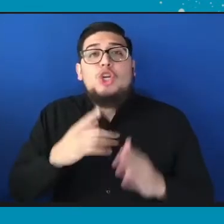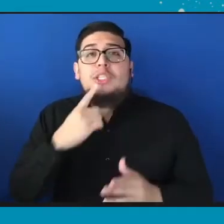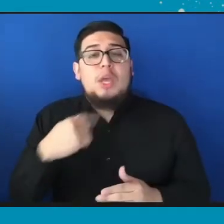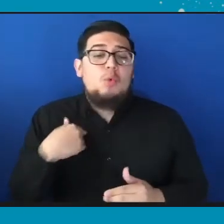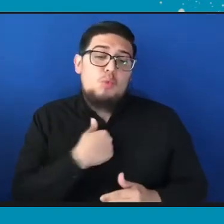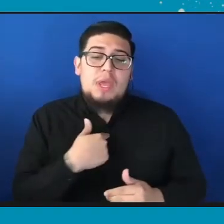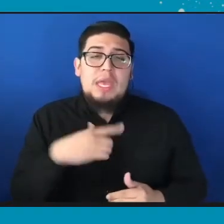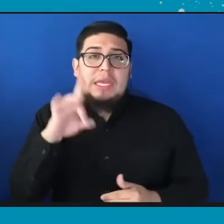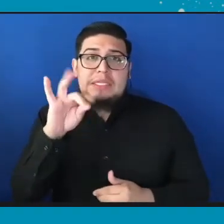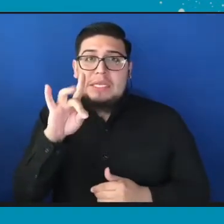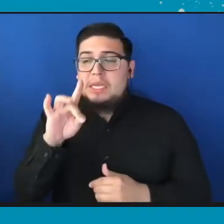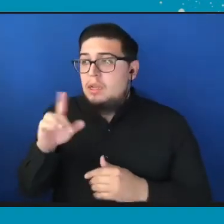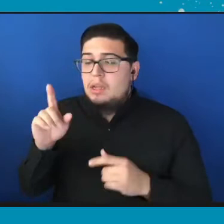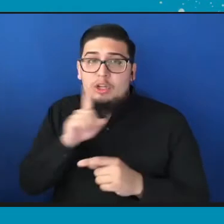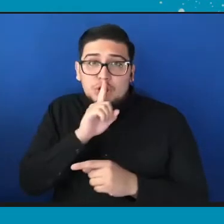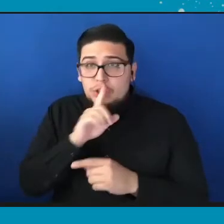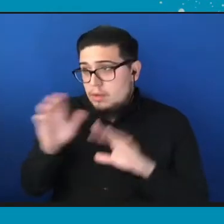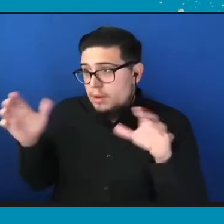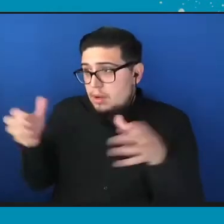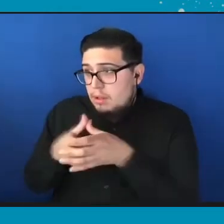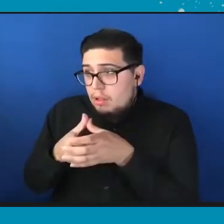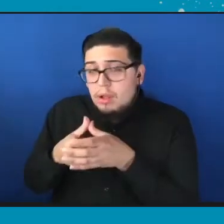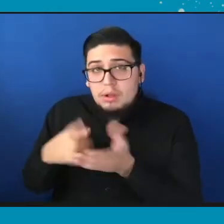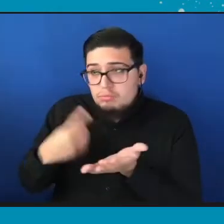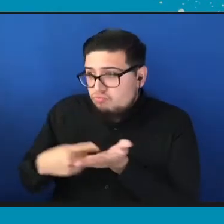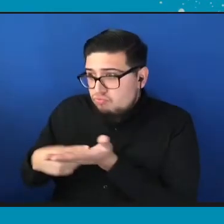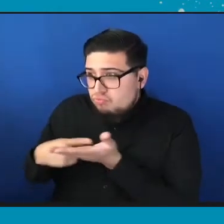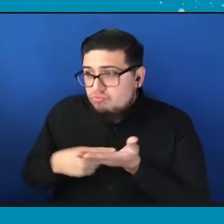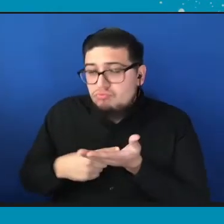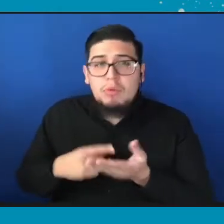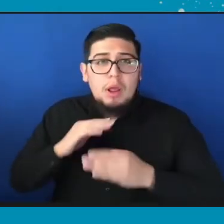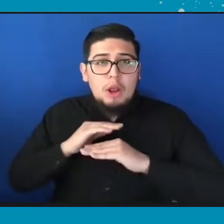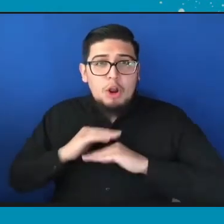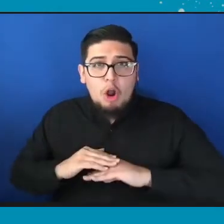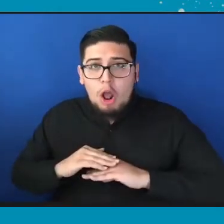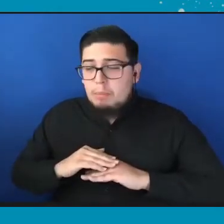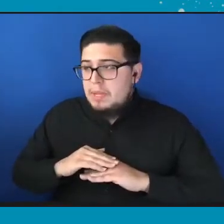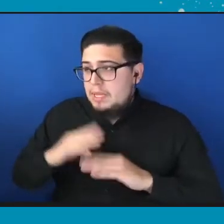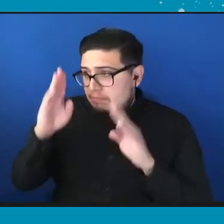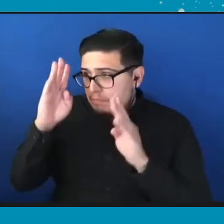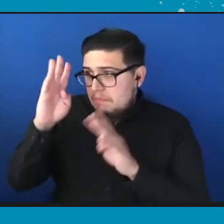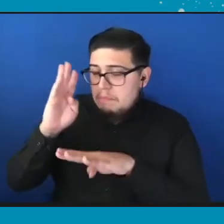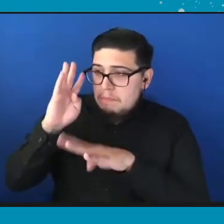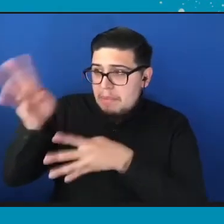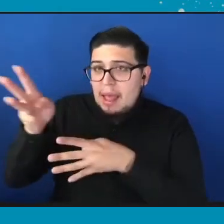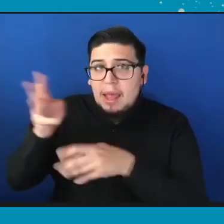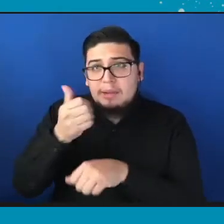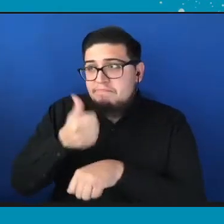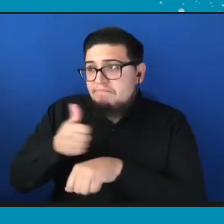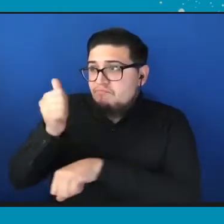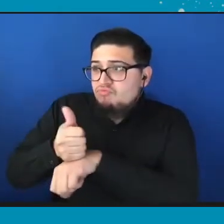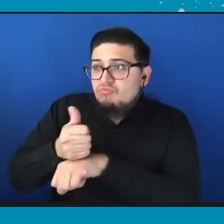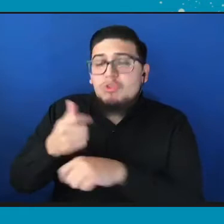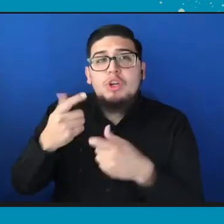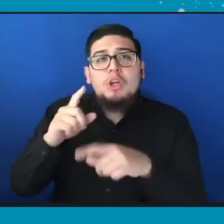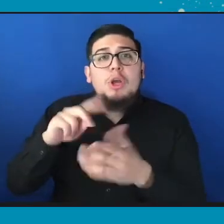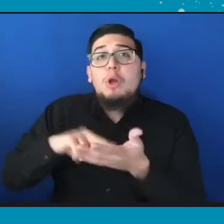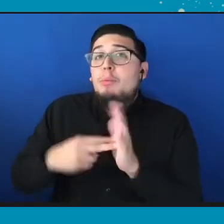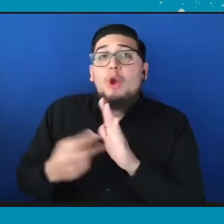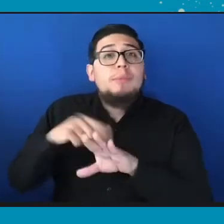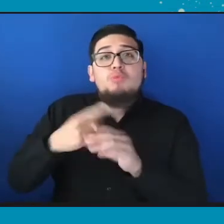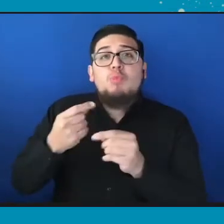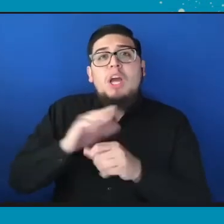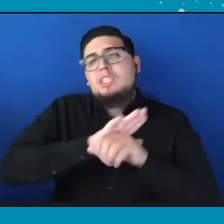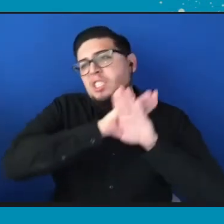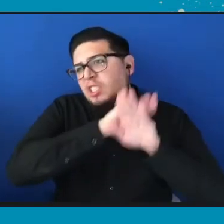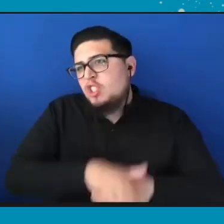convention convened, which took the matter up calmly, deliberately, and avowedly with the purpose of disfranchising as many of them